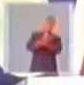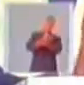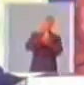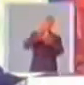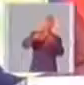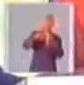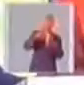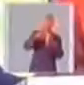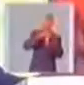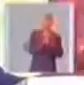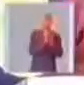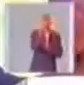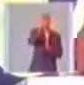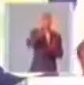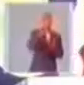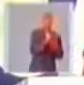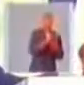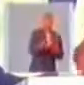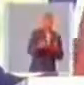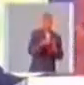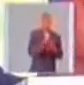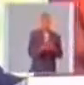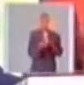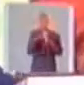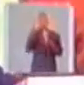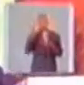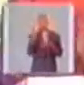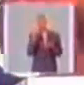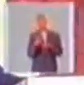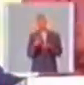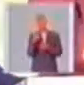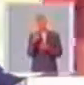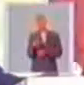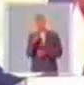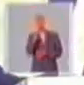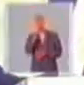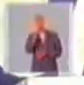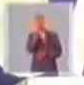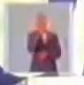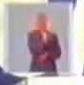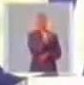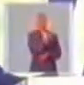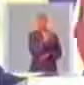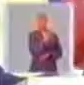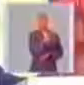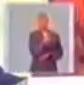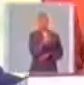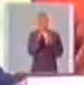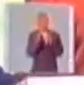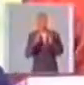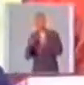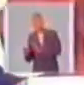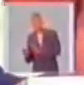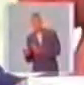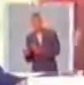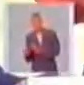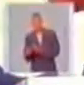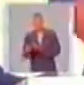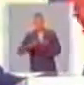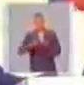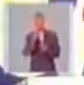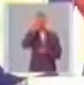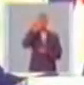any side of the so, Oduma Yeni, our new cancer of a rare. Now, Ochicha, no question anymore. Pepepe. O big